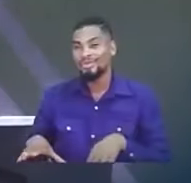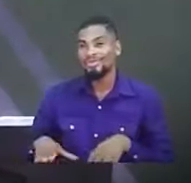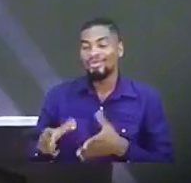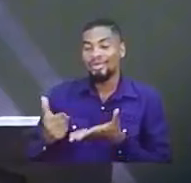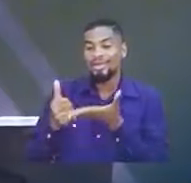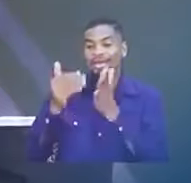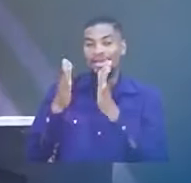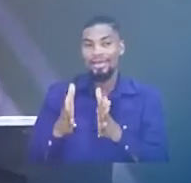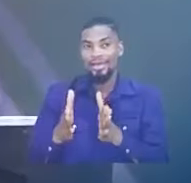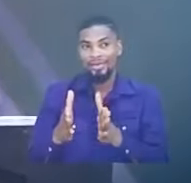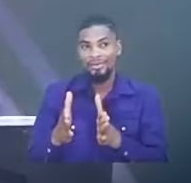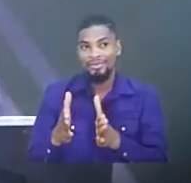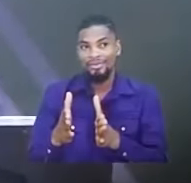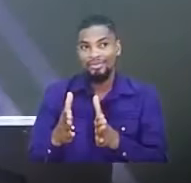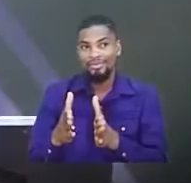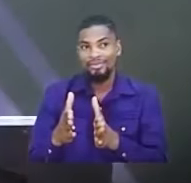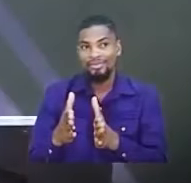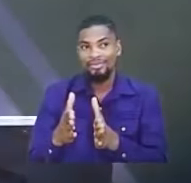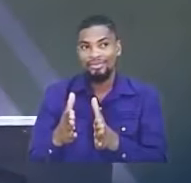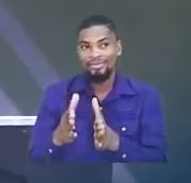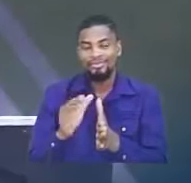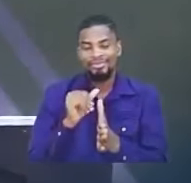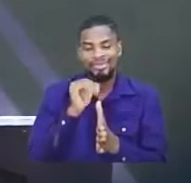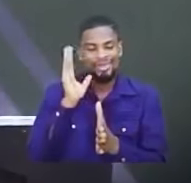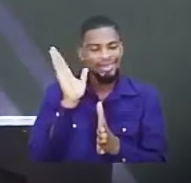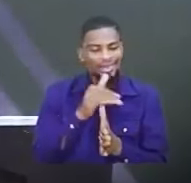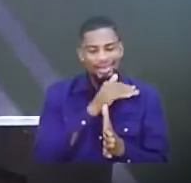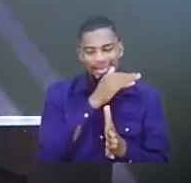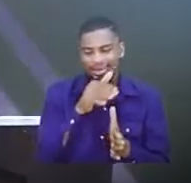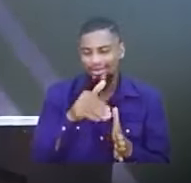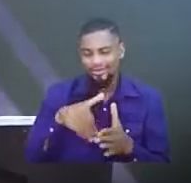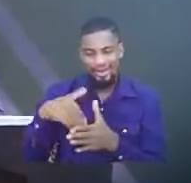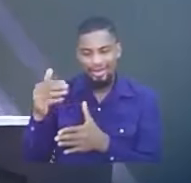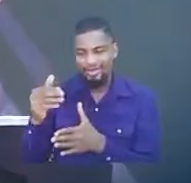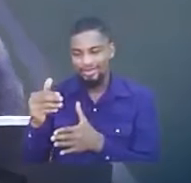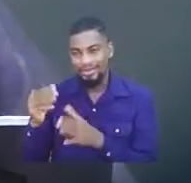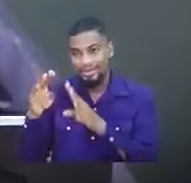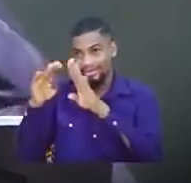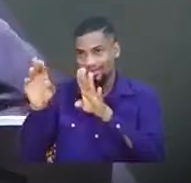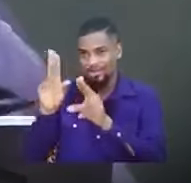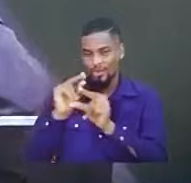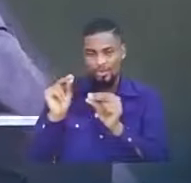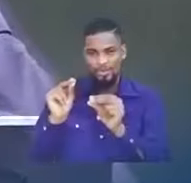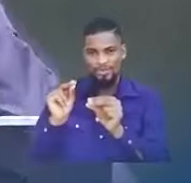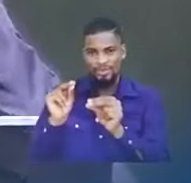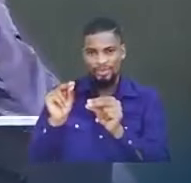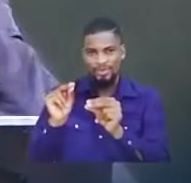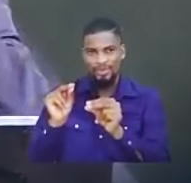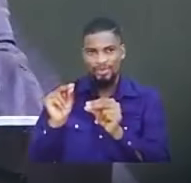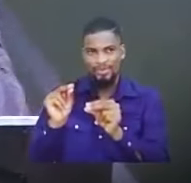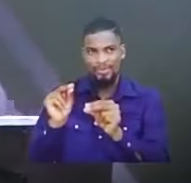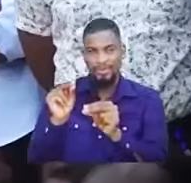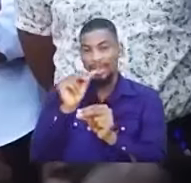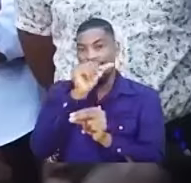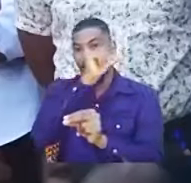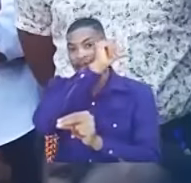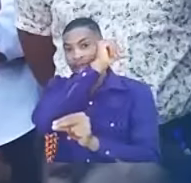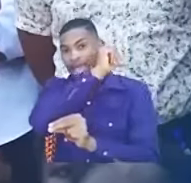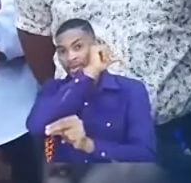Joshua, son of Nun, did not leave the tent. One day, Aaron and Miriam,